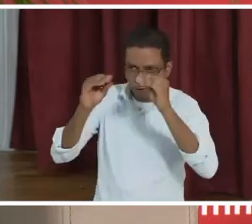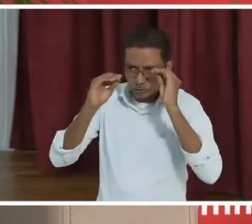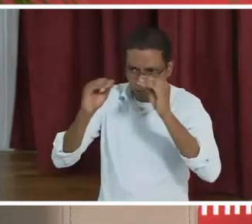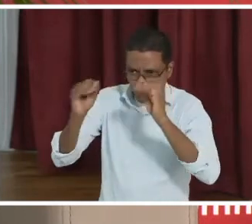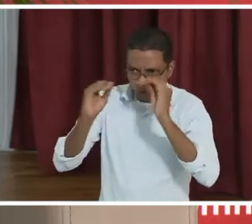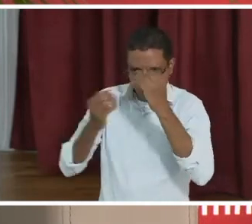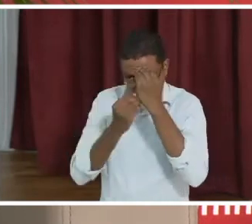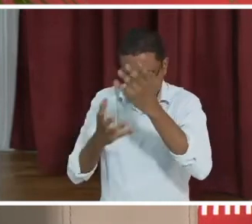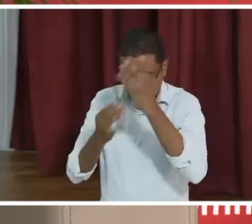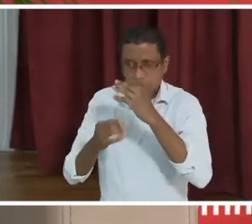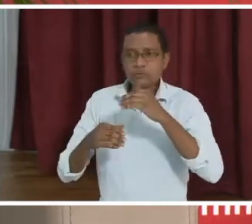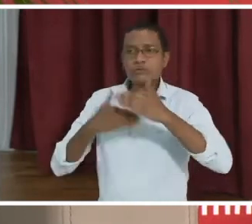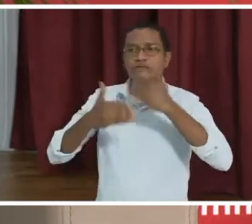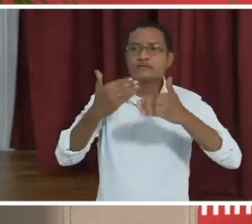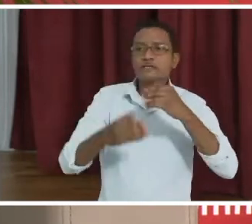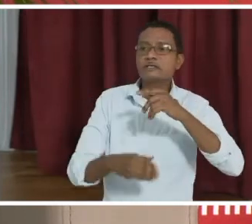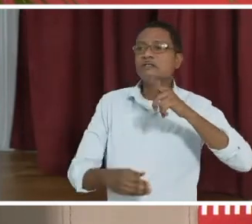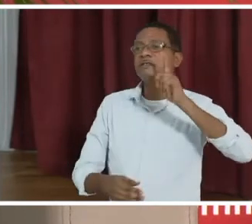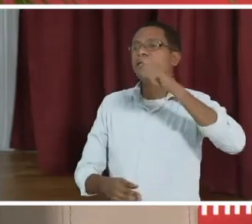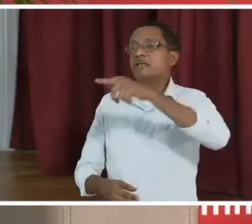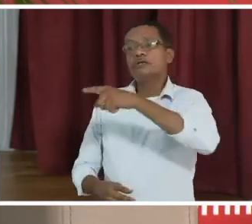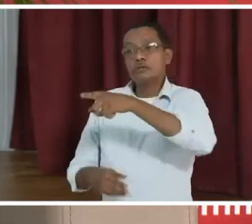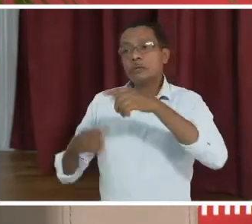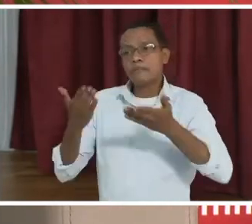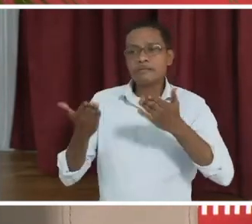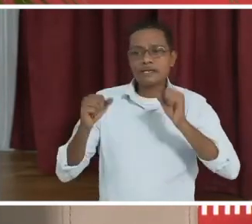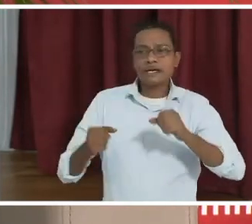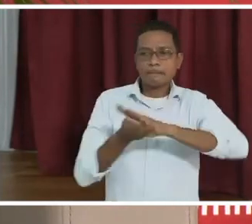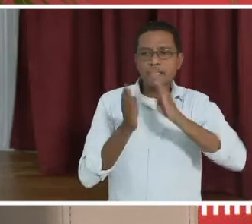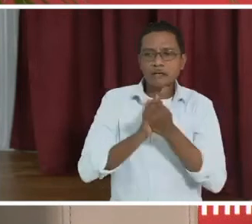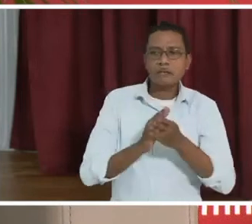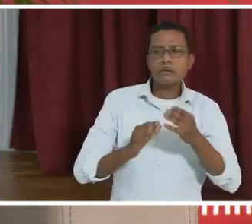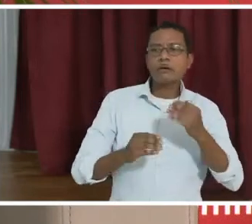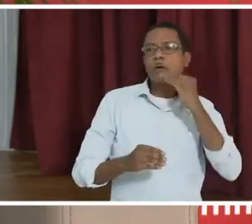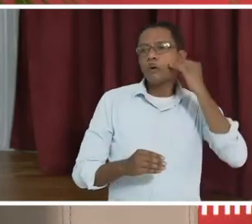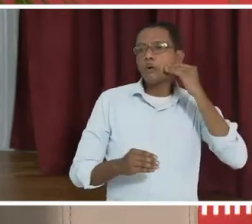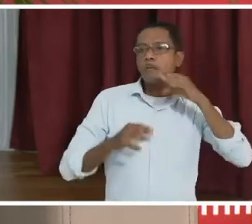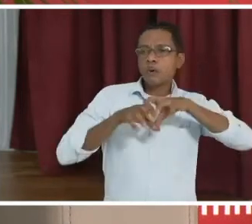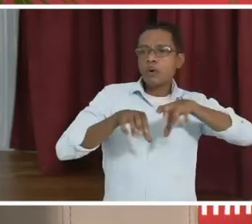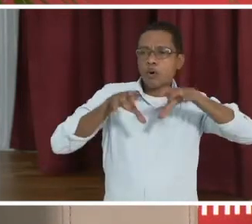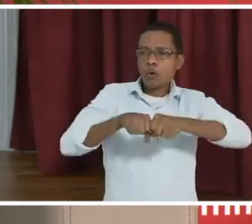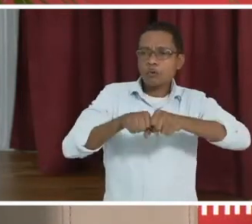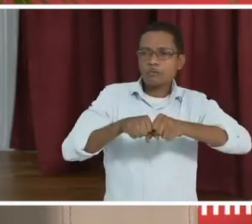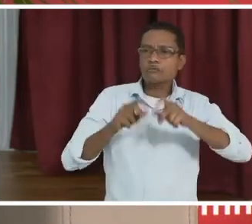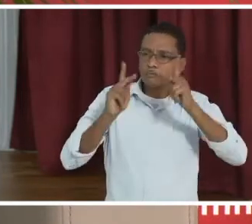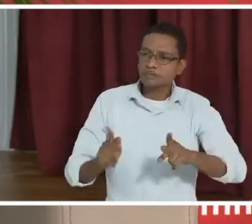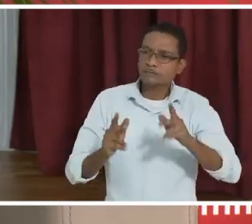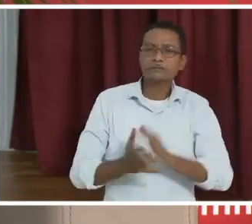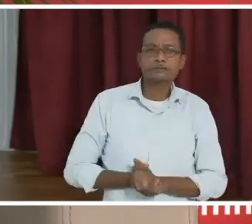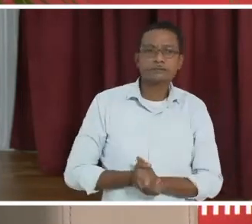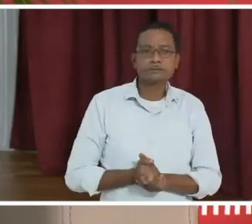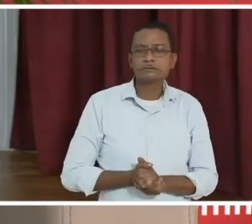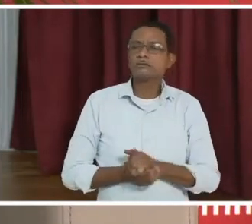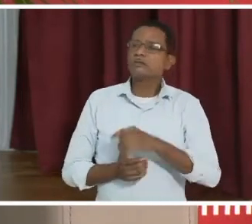to become a homeowner, but at least sometime in the future. So just visit with us and chat, and everything that you